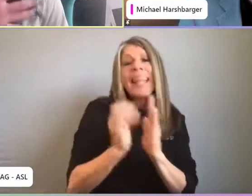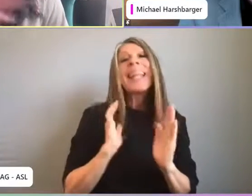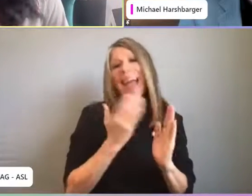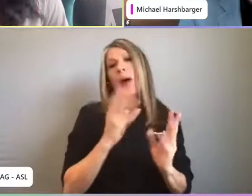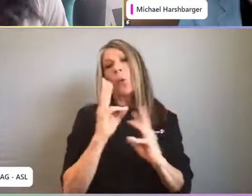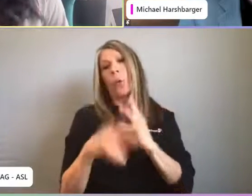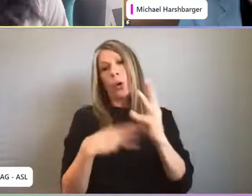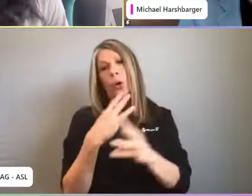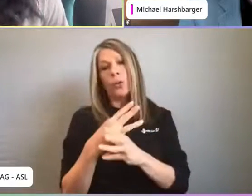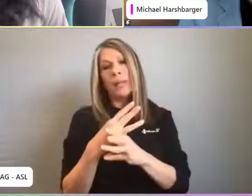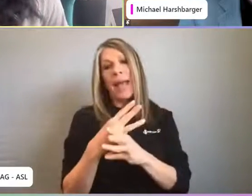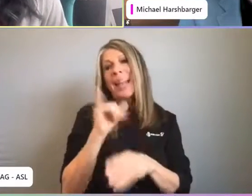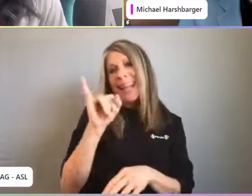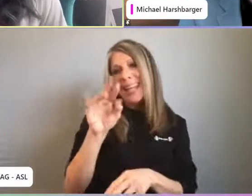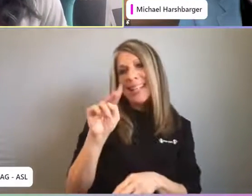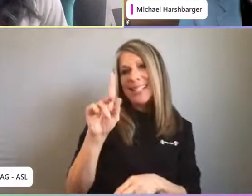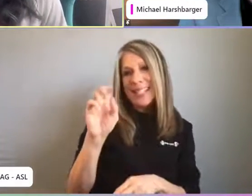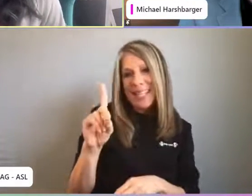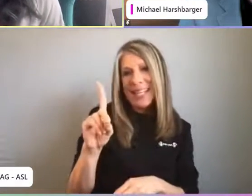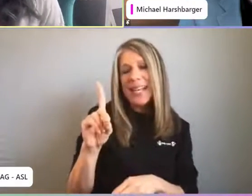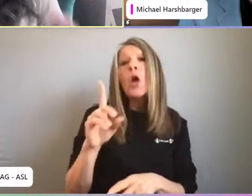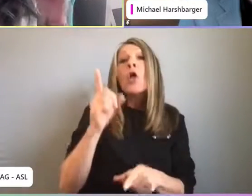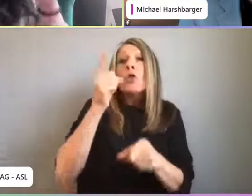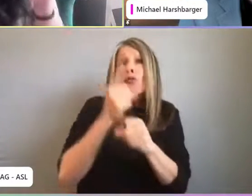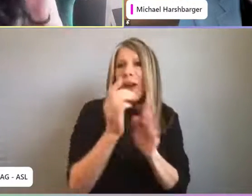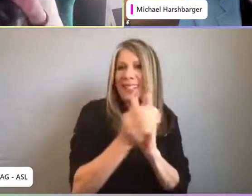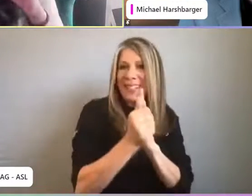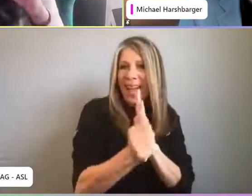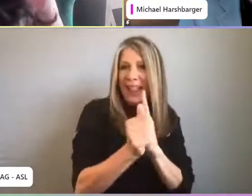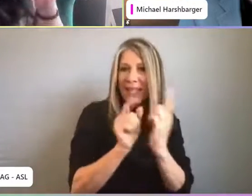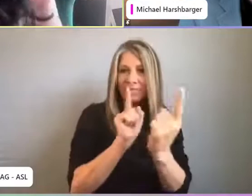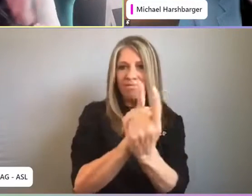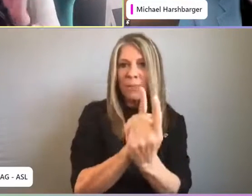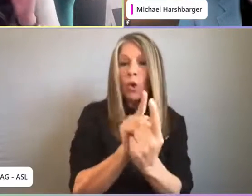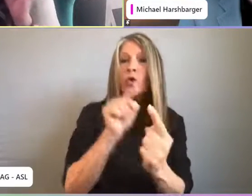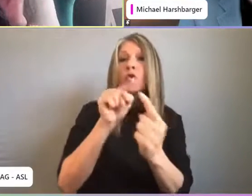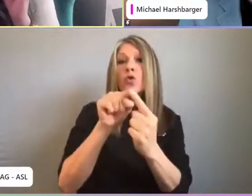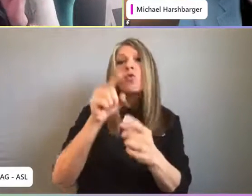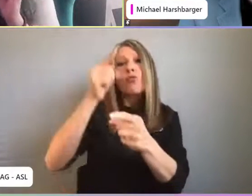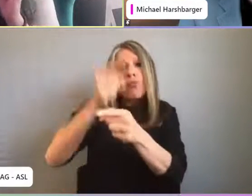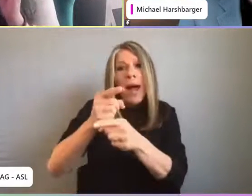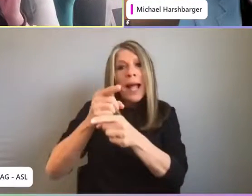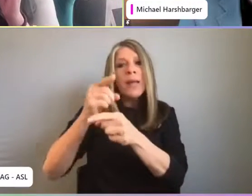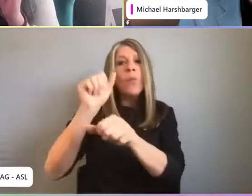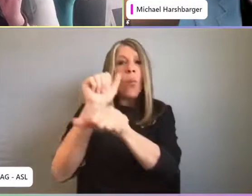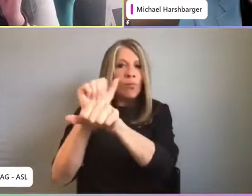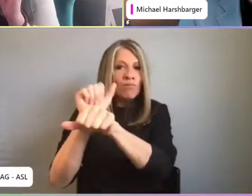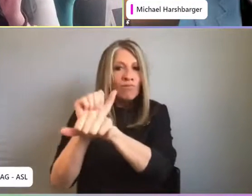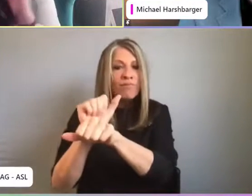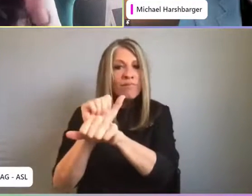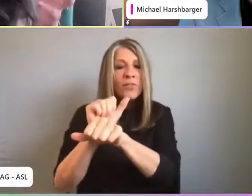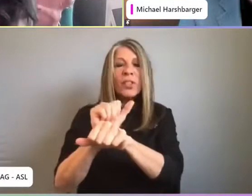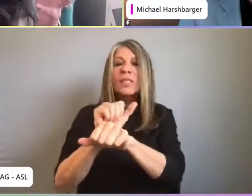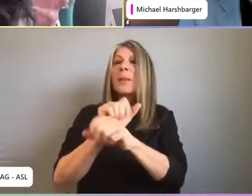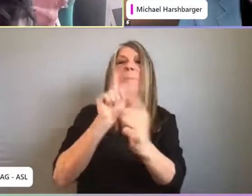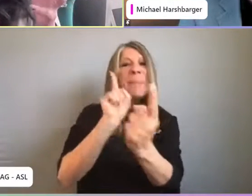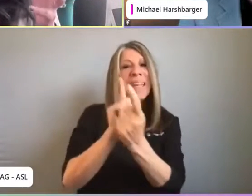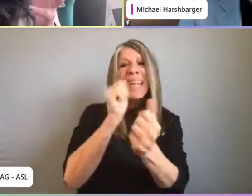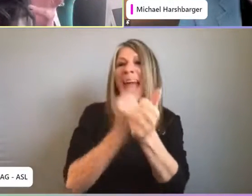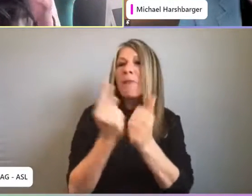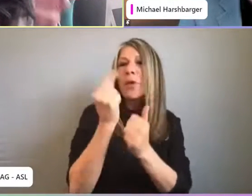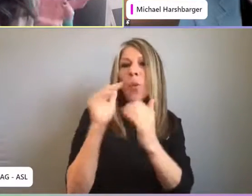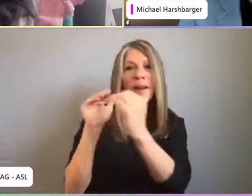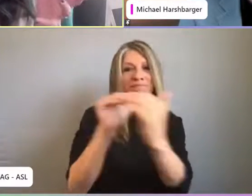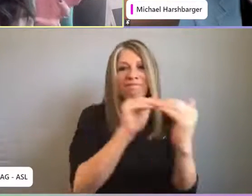world, and indeed the right talent to the right employers, and meeting everyone where they are to celebrate